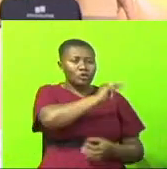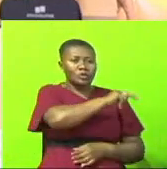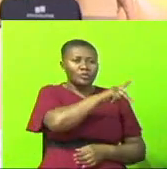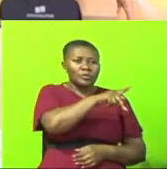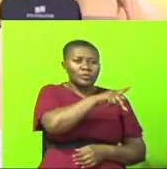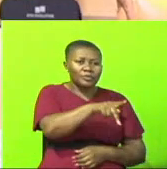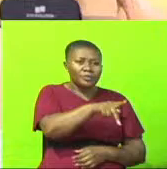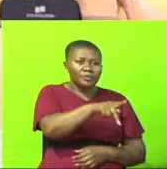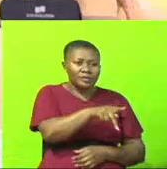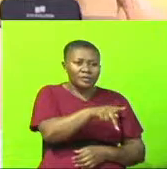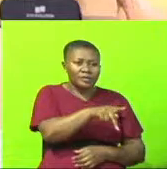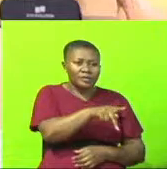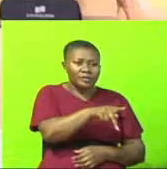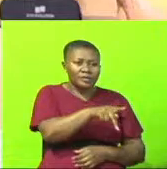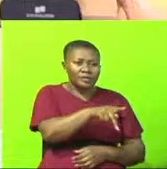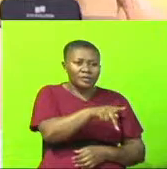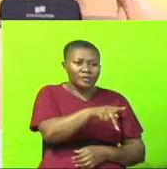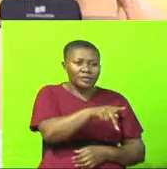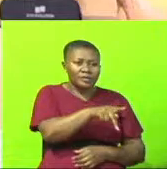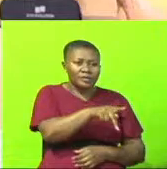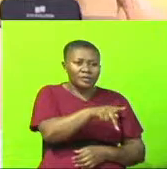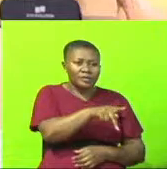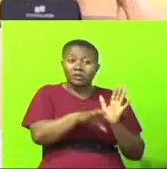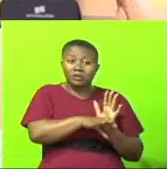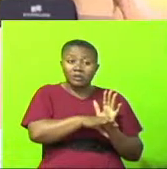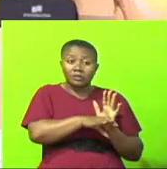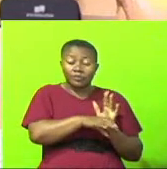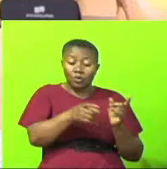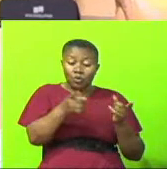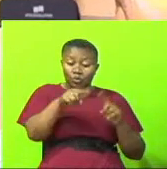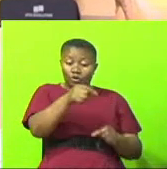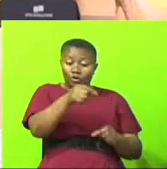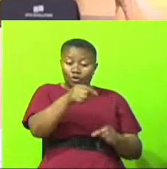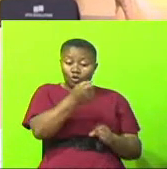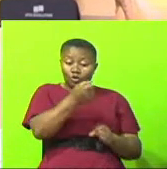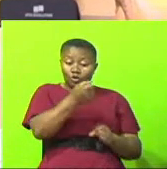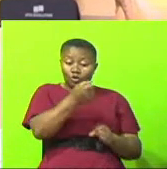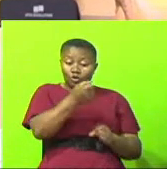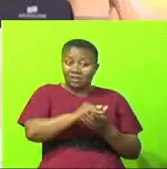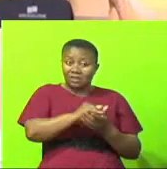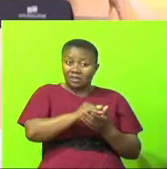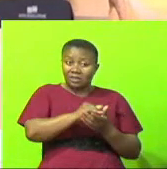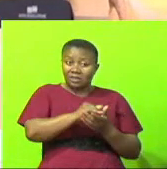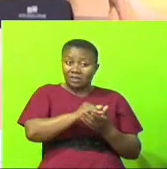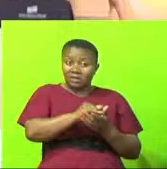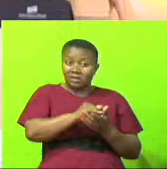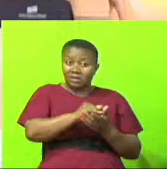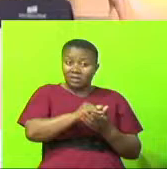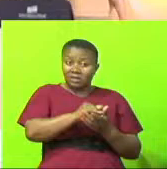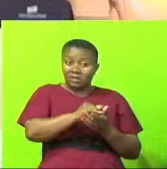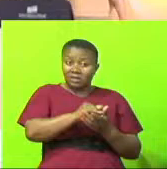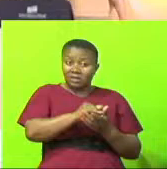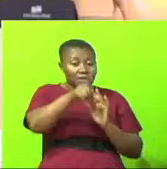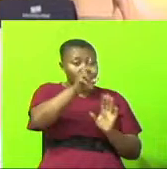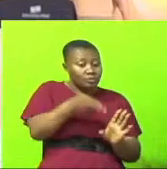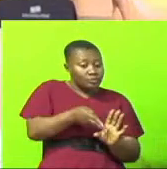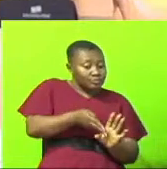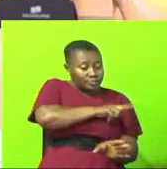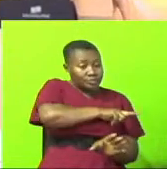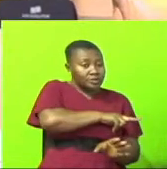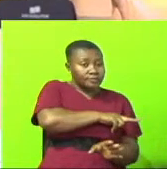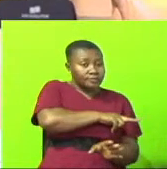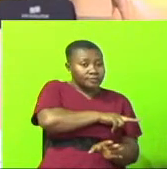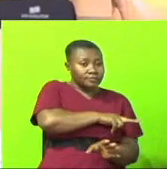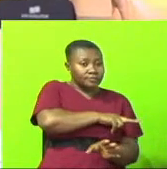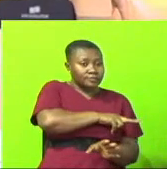of the Constitution, when he makes that decision, he shall vacate his seat. Now, Mr.